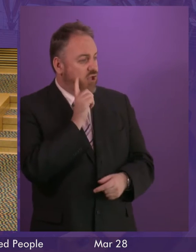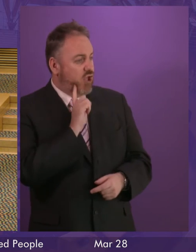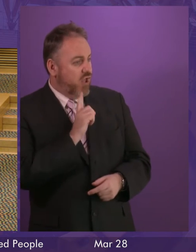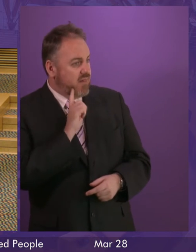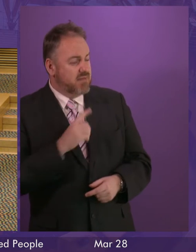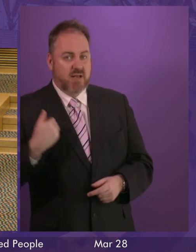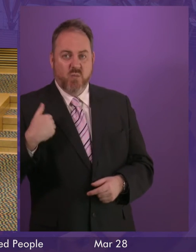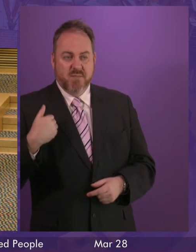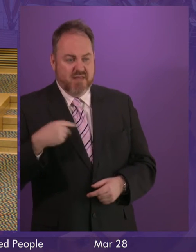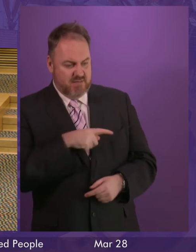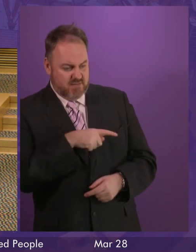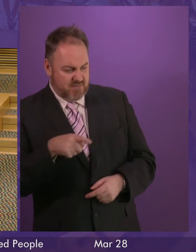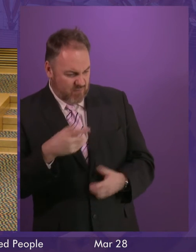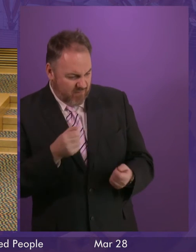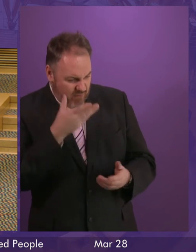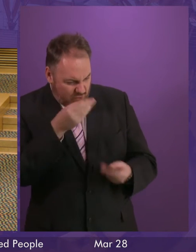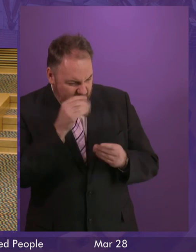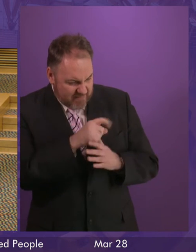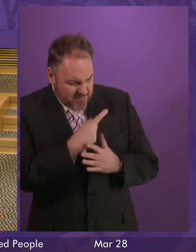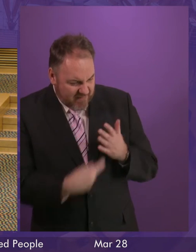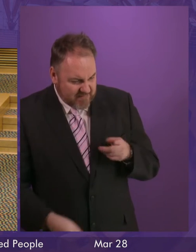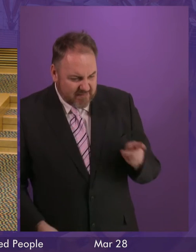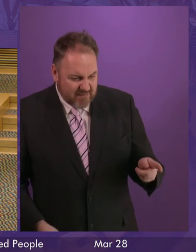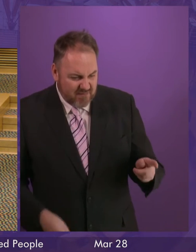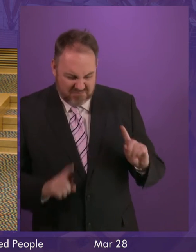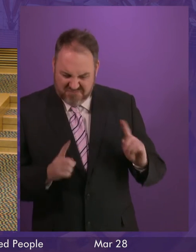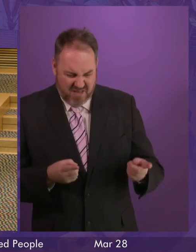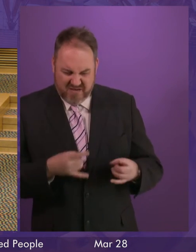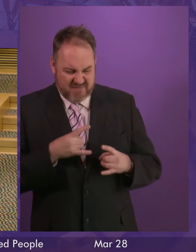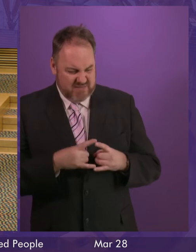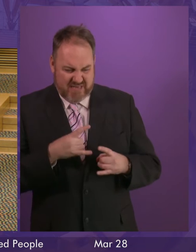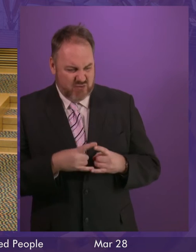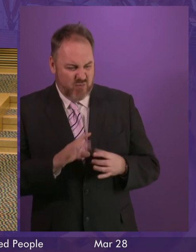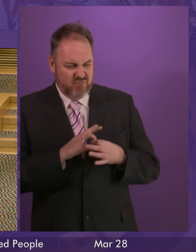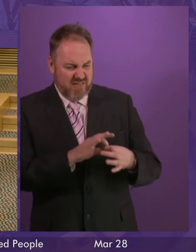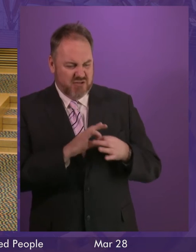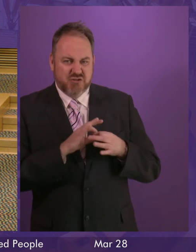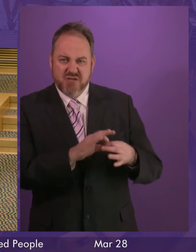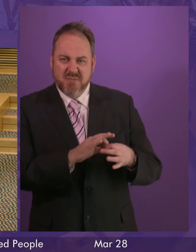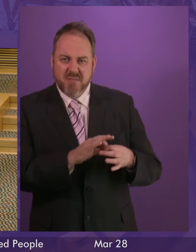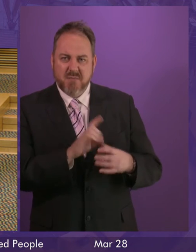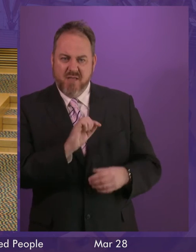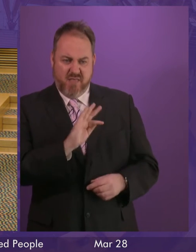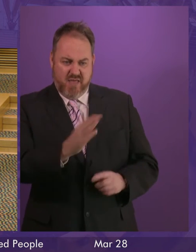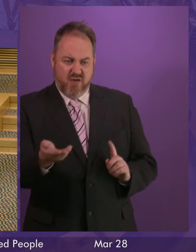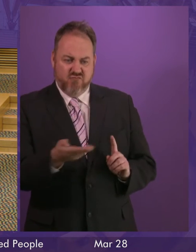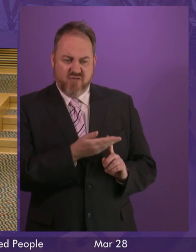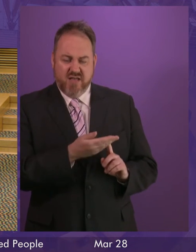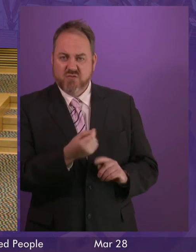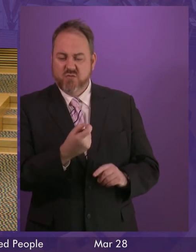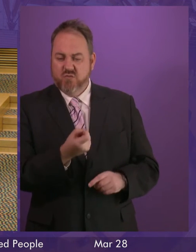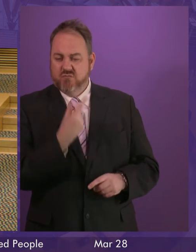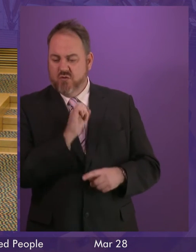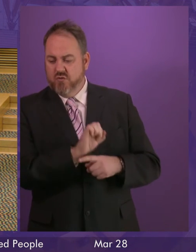to many assumptions around their ability to have and sustain relationships and sexual relationships, the reproductive rights and their capacity to